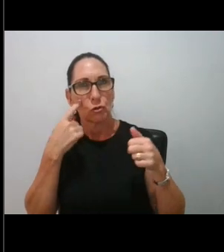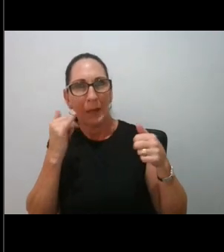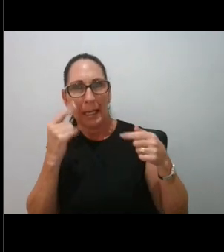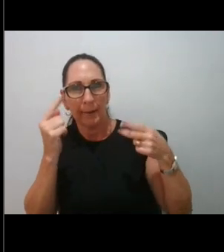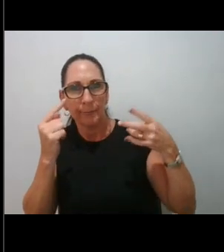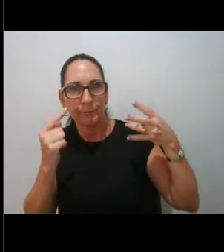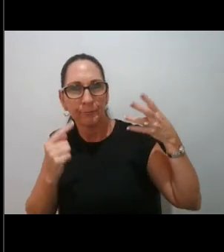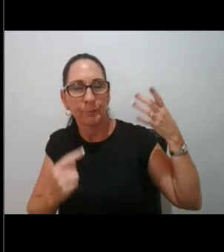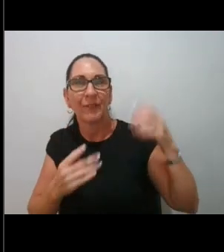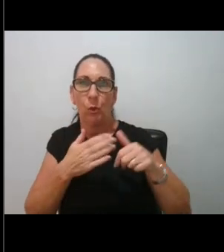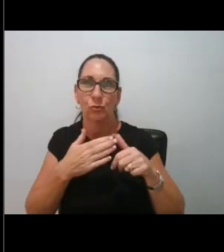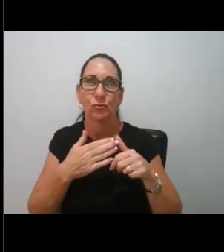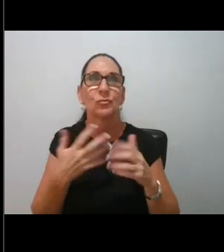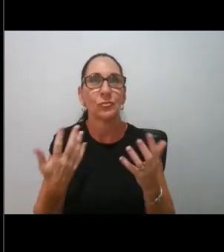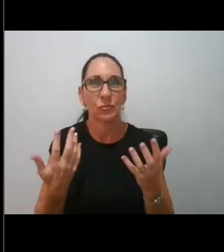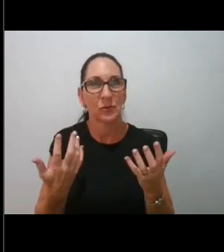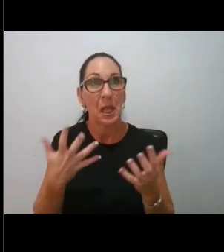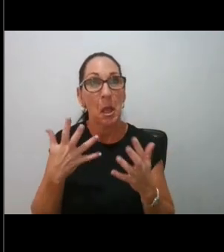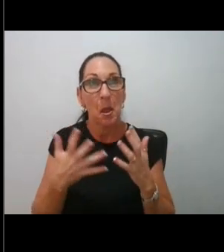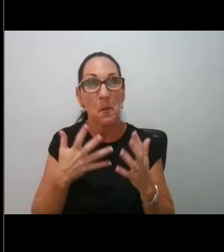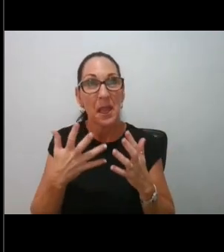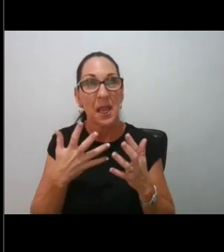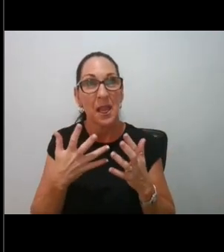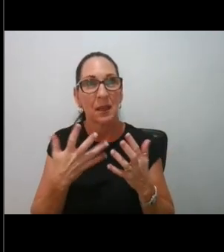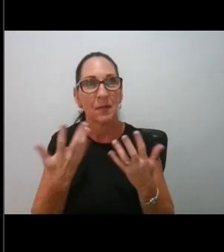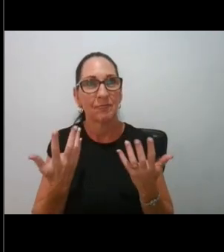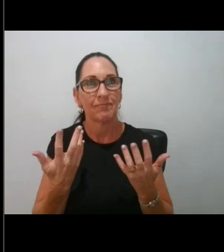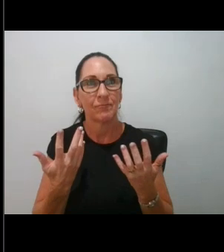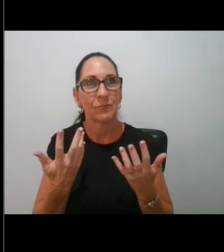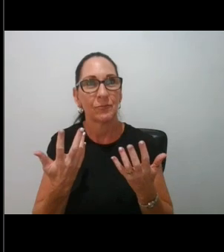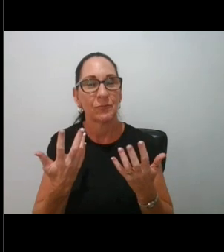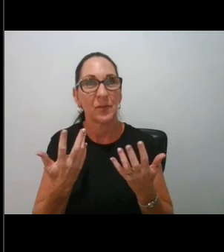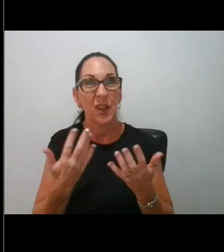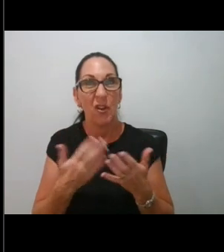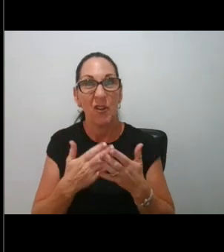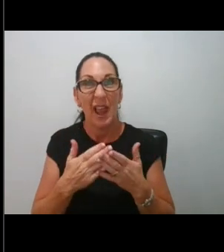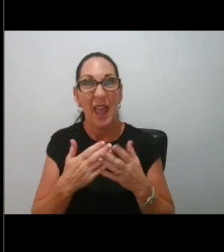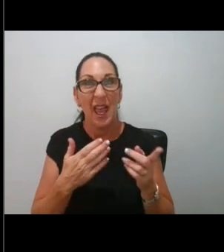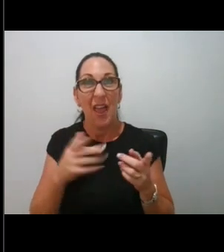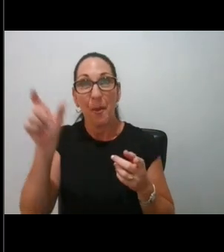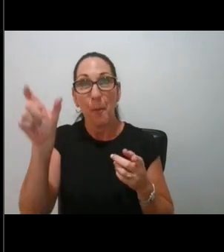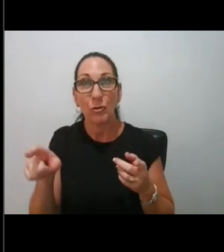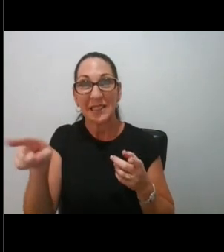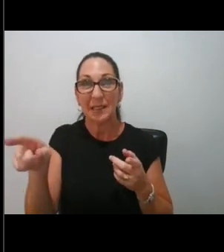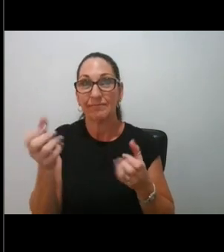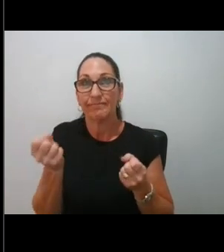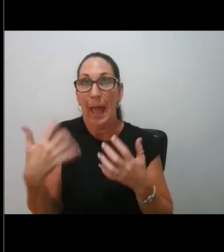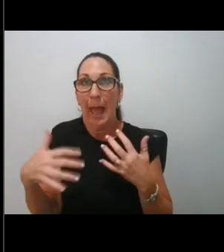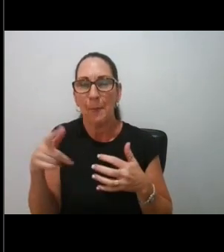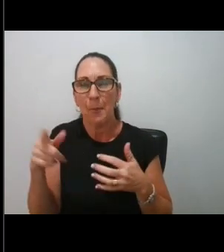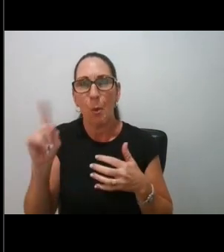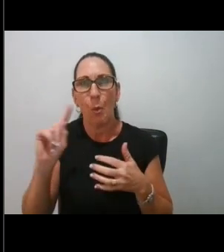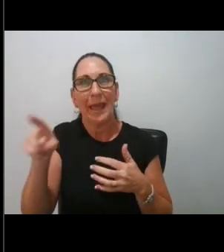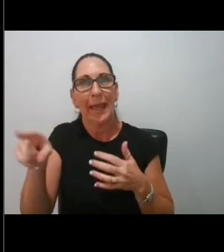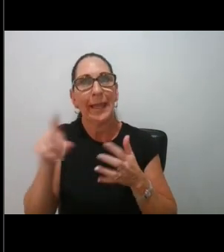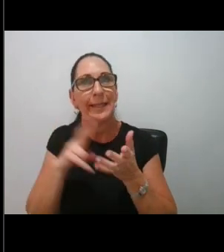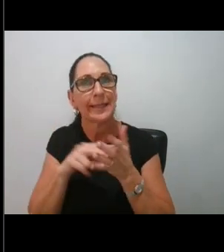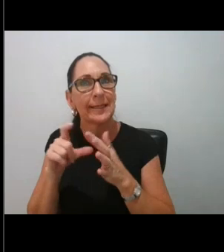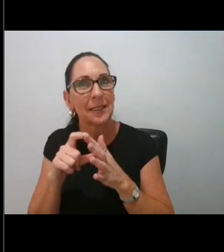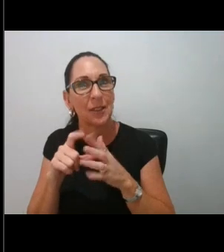know, how much the stories need to line up really depends on what the person harmed needs. But if for either person